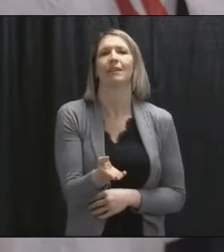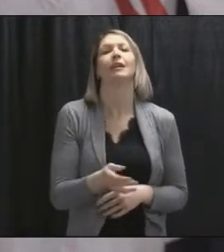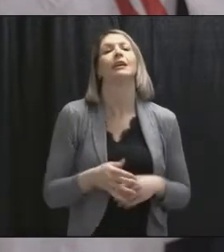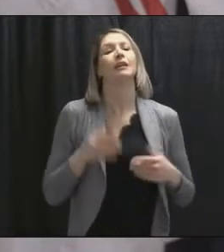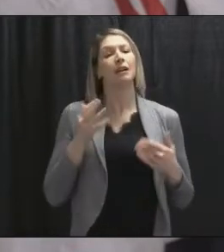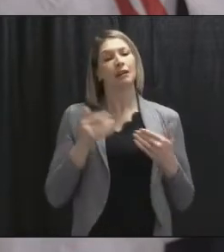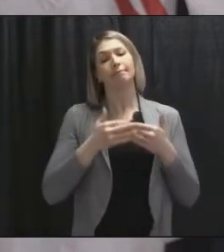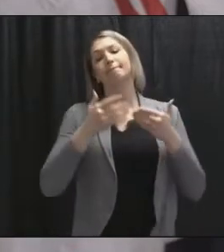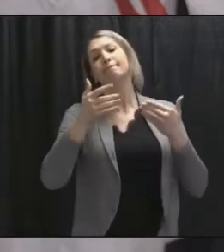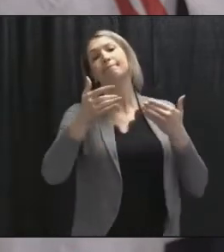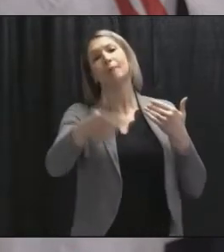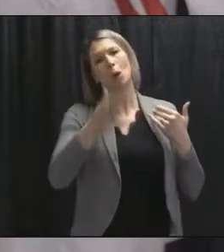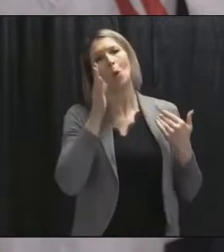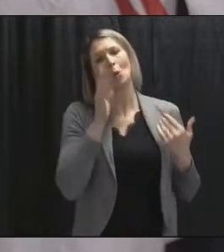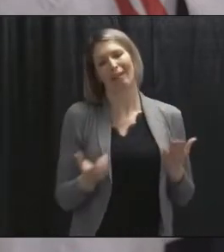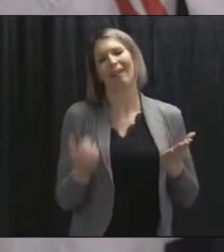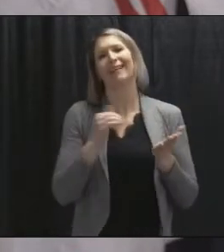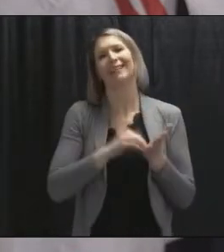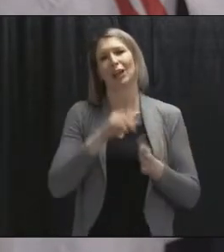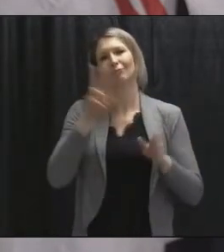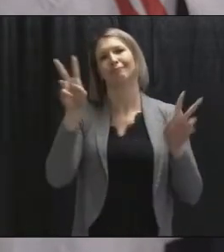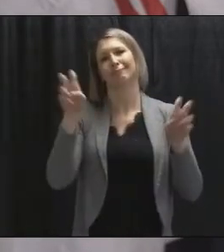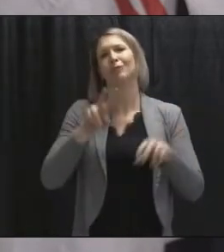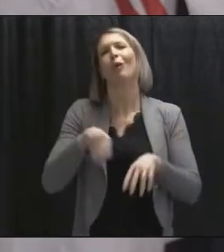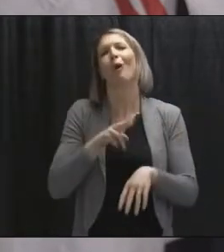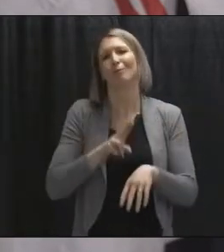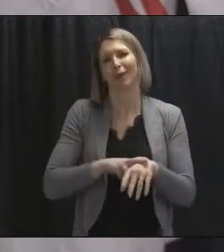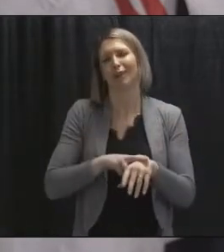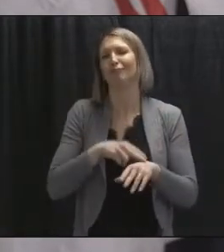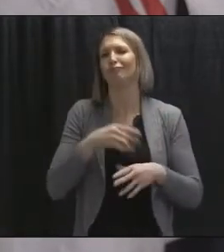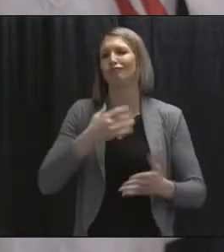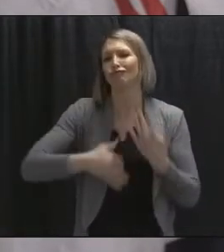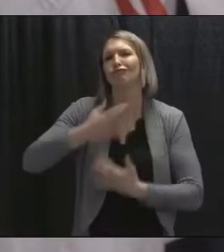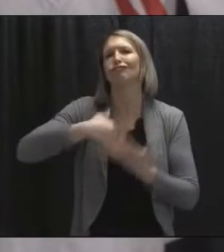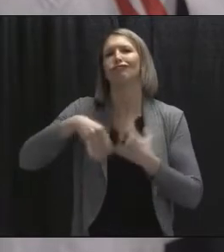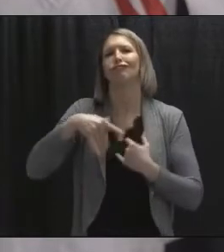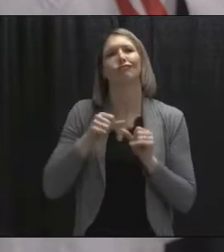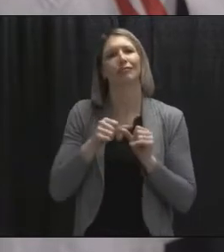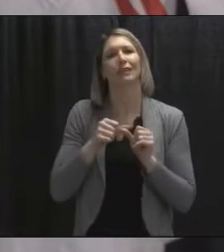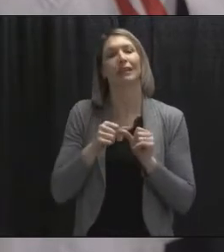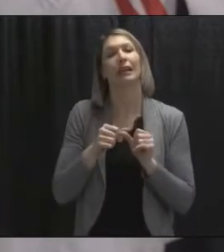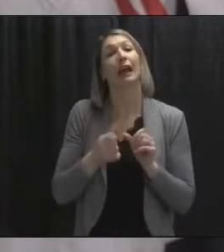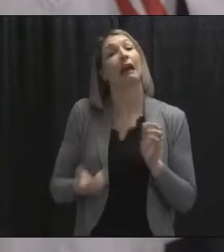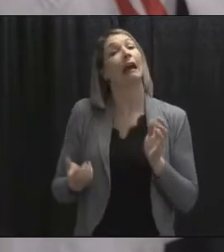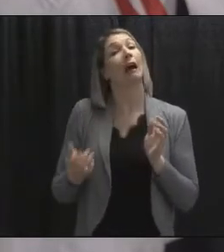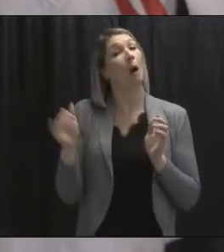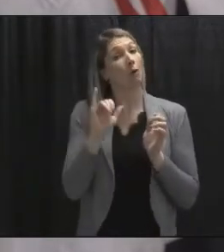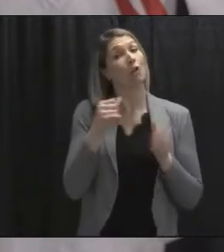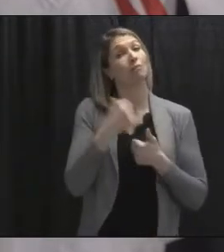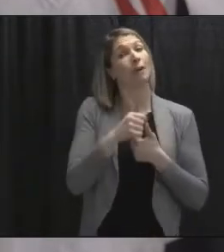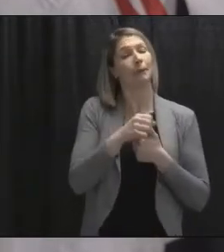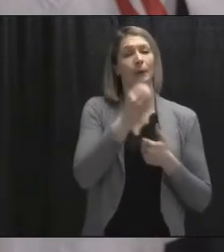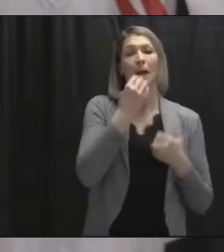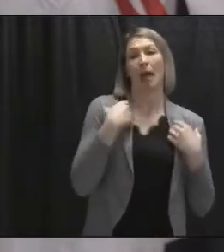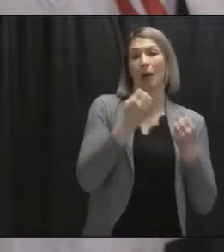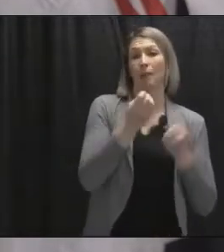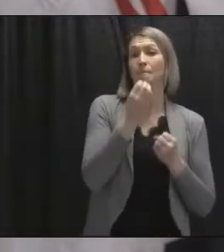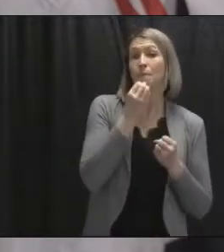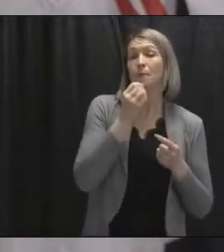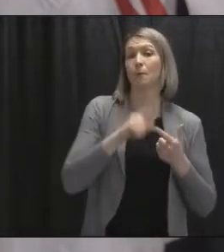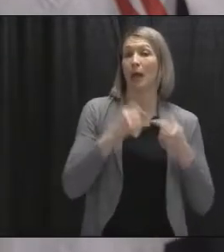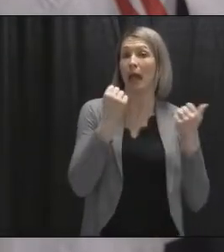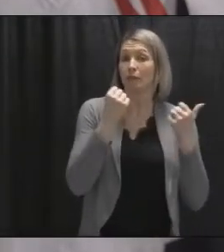that they enjoy. A consistent yet flexible routine, regular exercise, healthy eating habits, and an